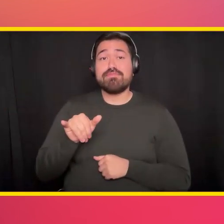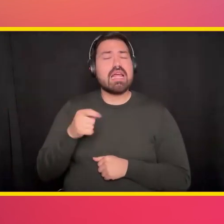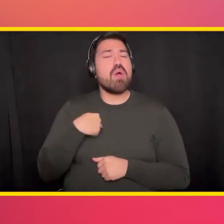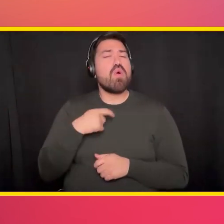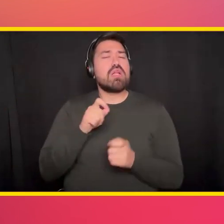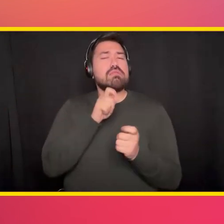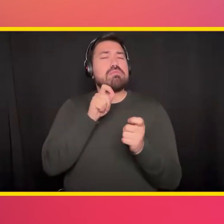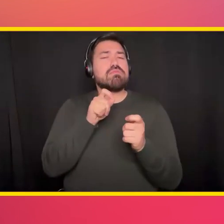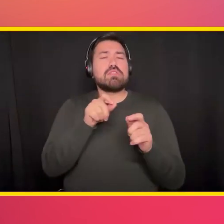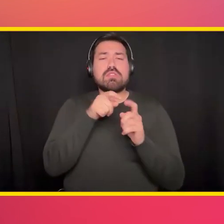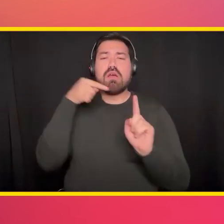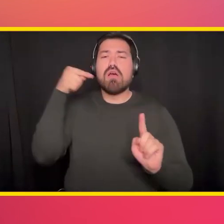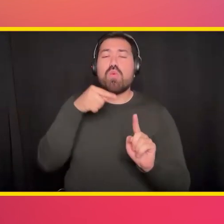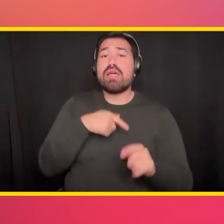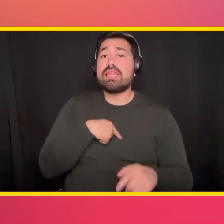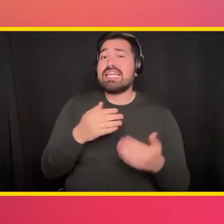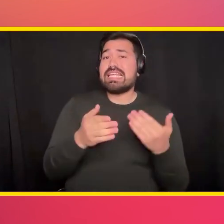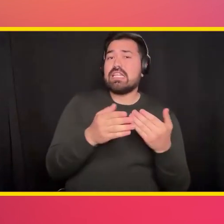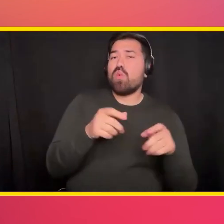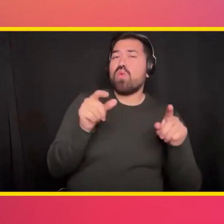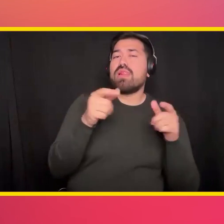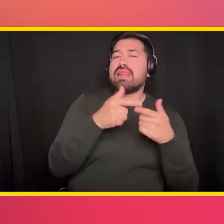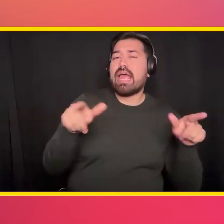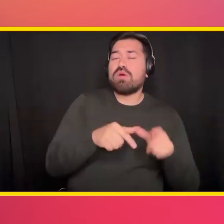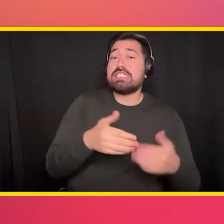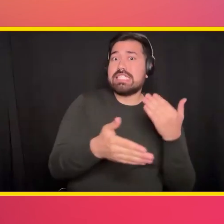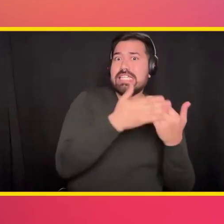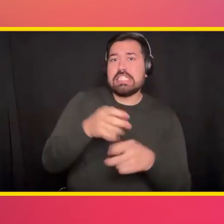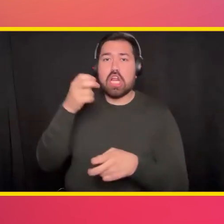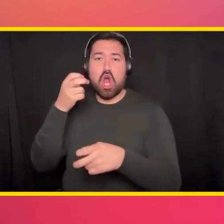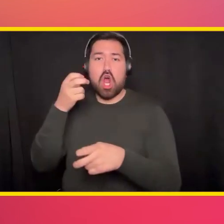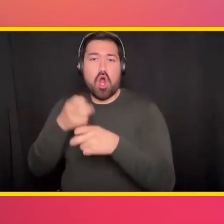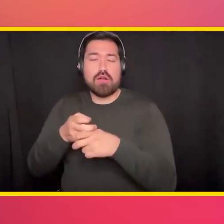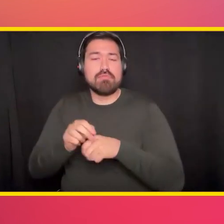of easy and hard. Is it easy